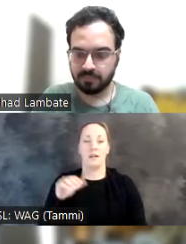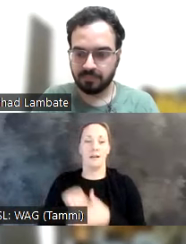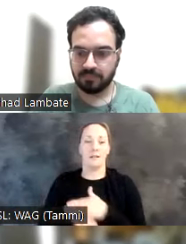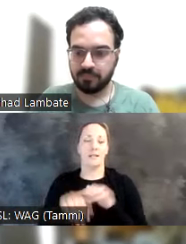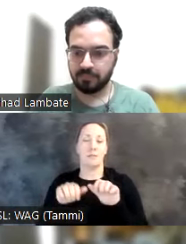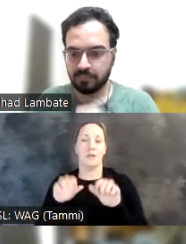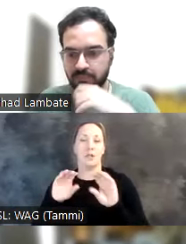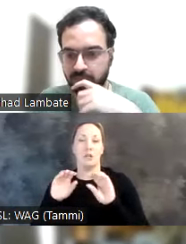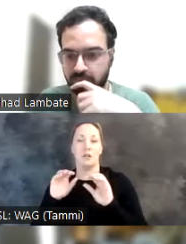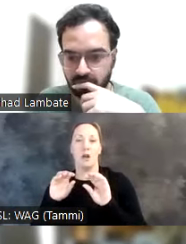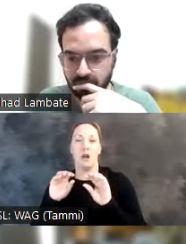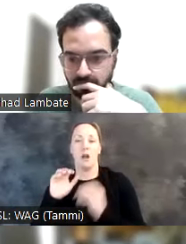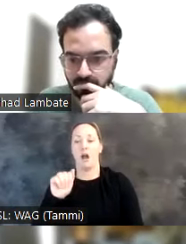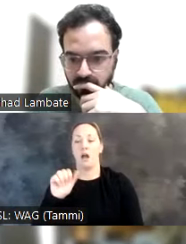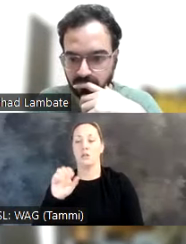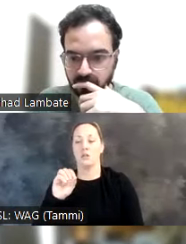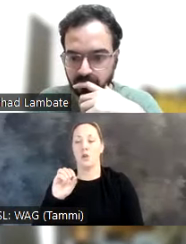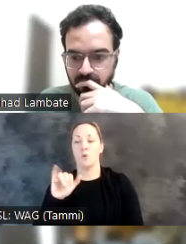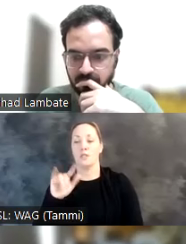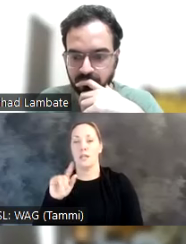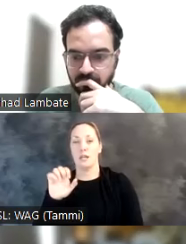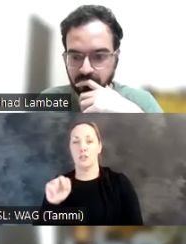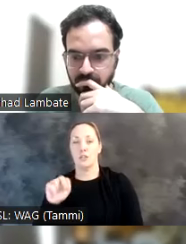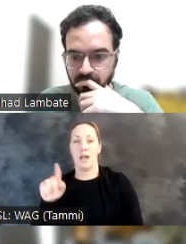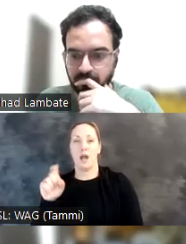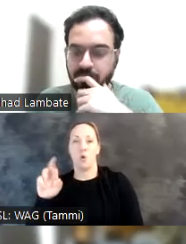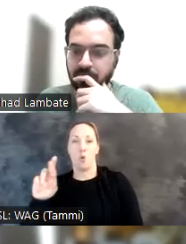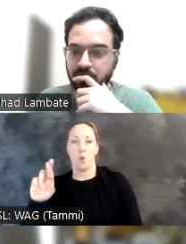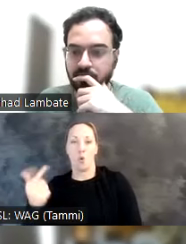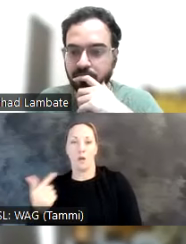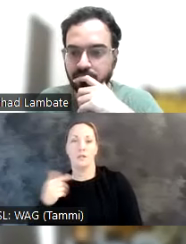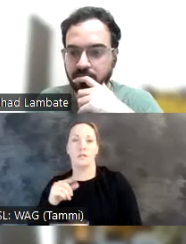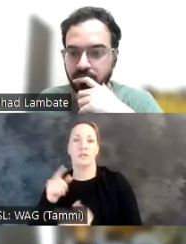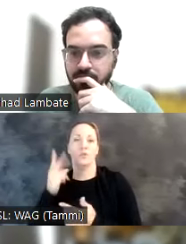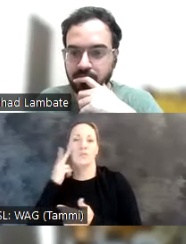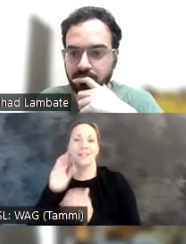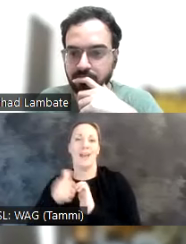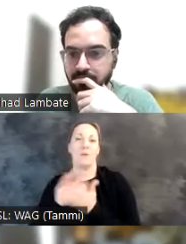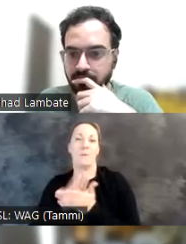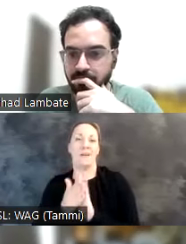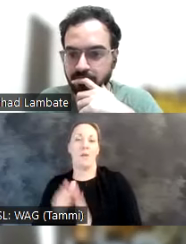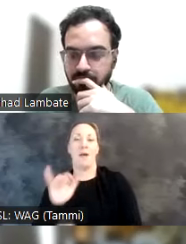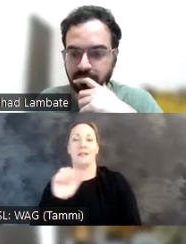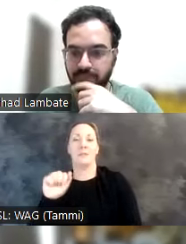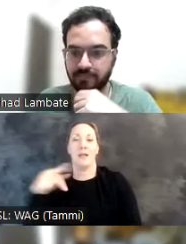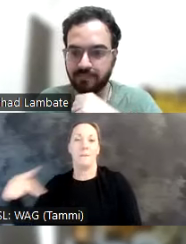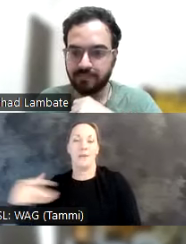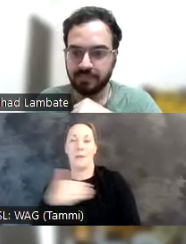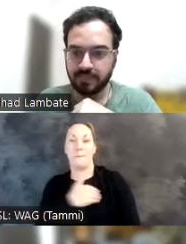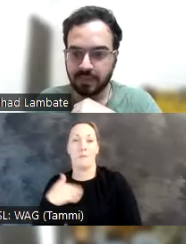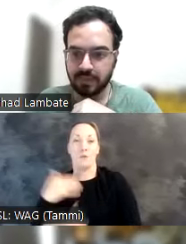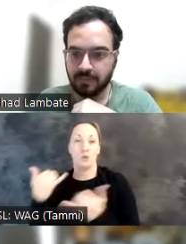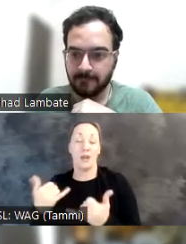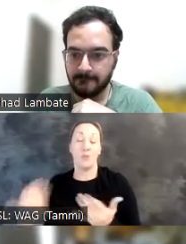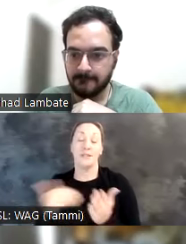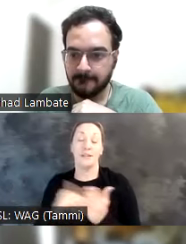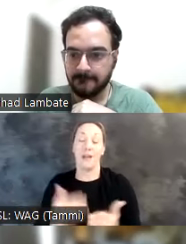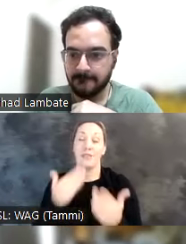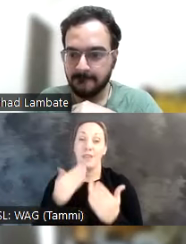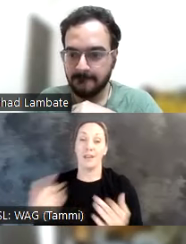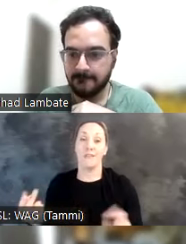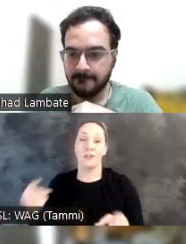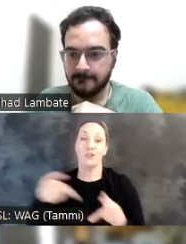info@accessibilityassociation.org to see how you can become an IAAP member today. Once again, thank you to everyone for joining, and I